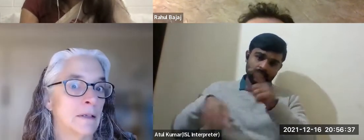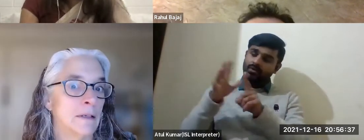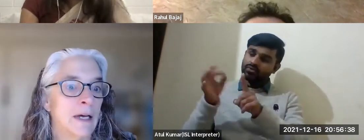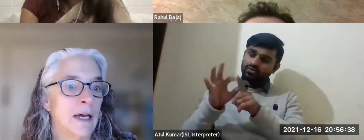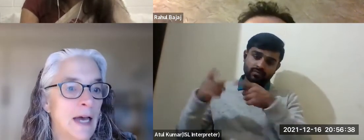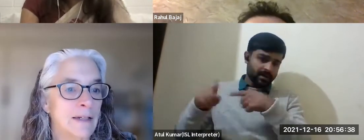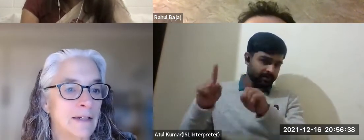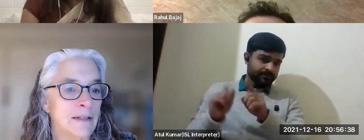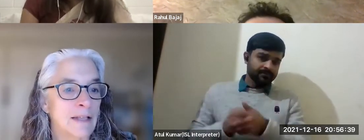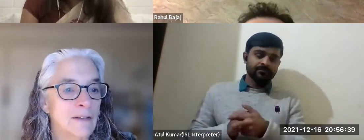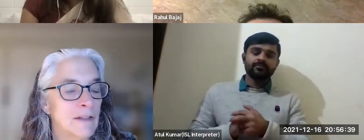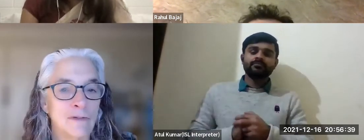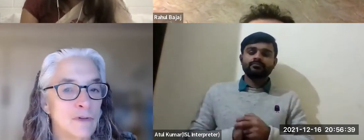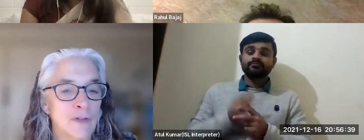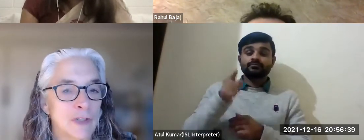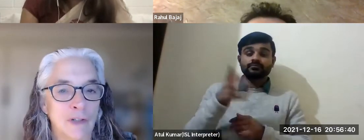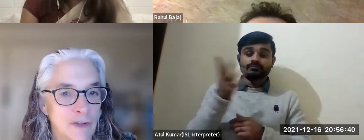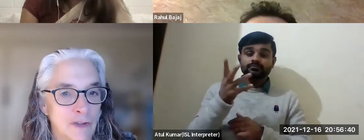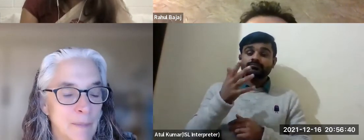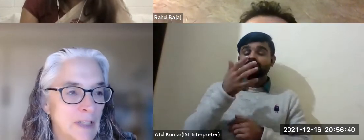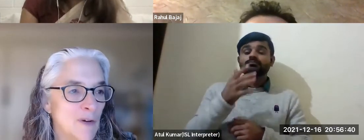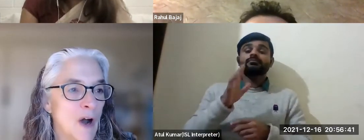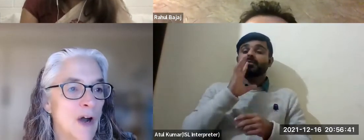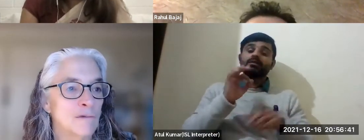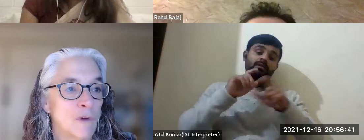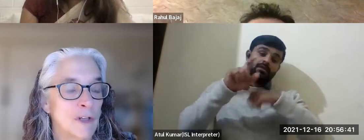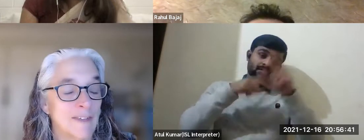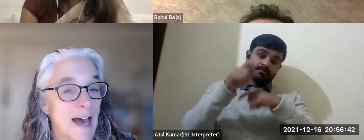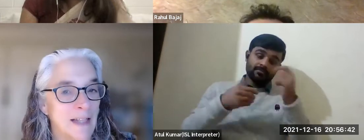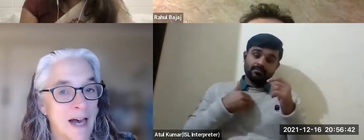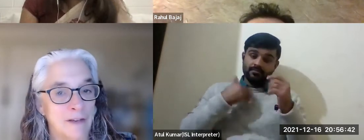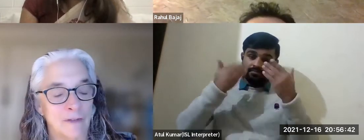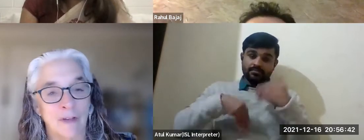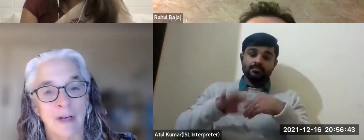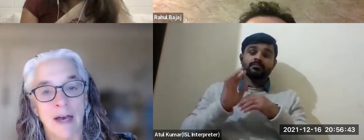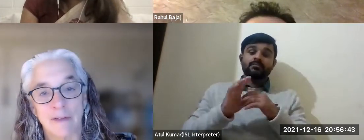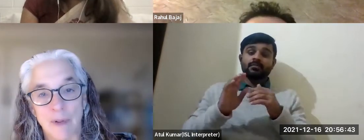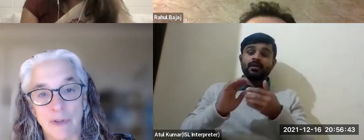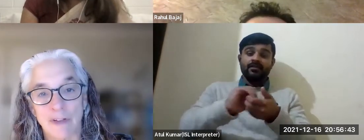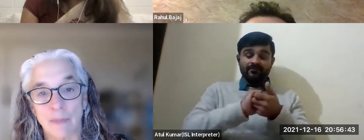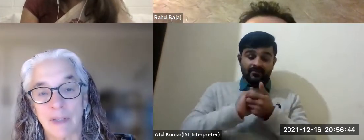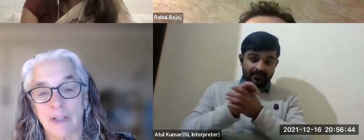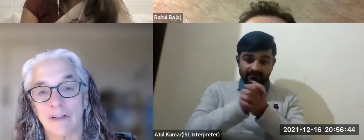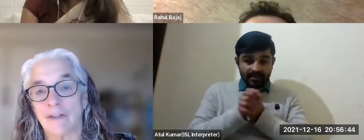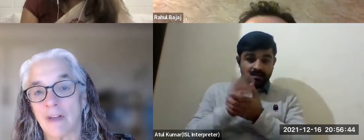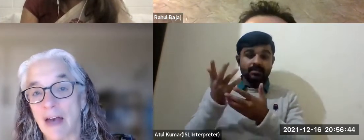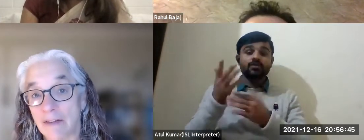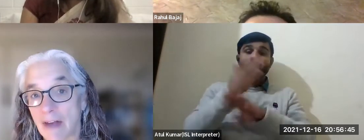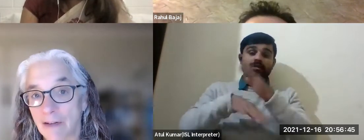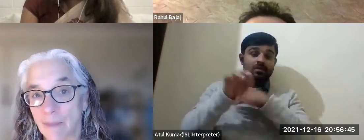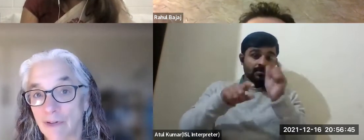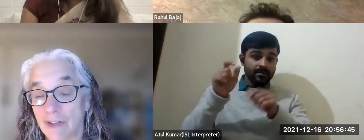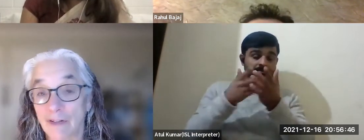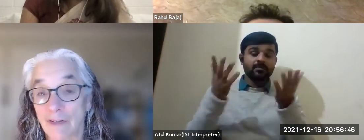bad, and that is true for the largest companies. So our role as allies, as people with disabilities,